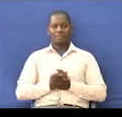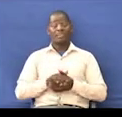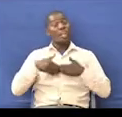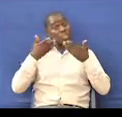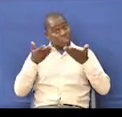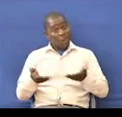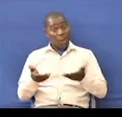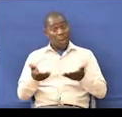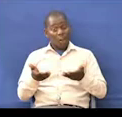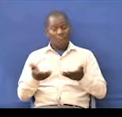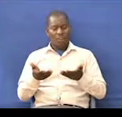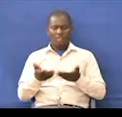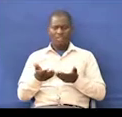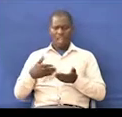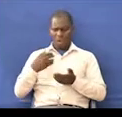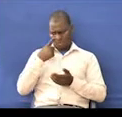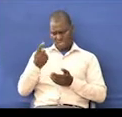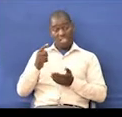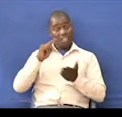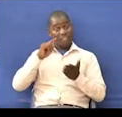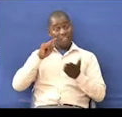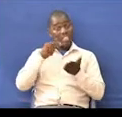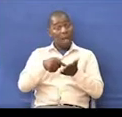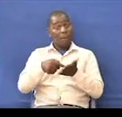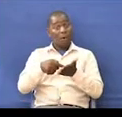So we have to see the examples